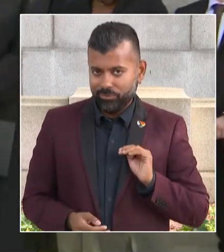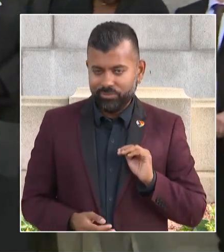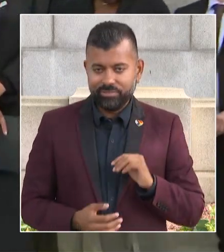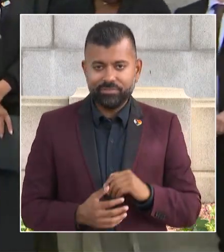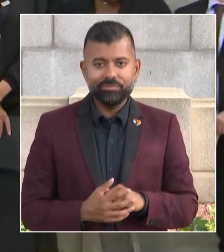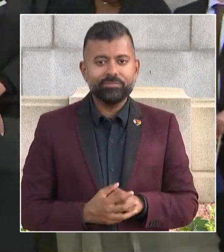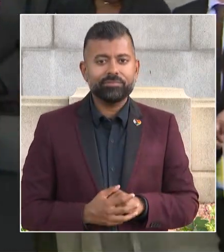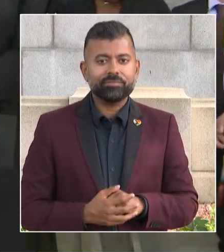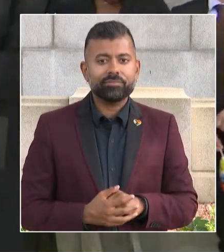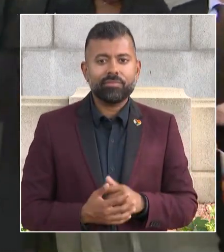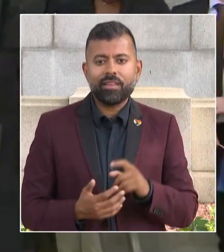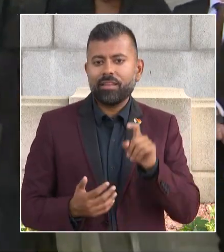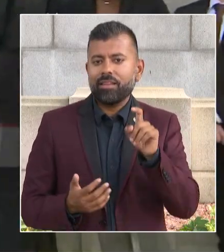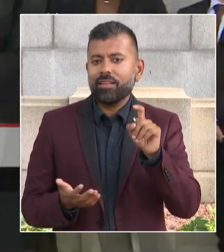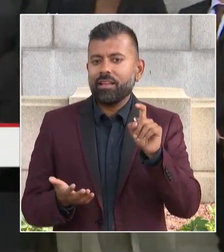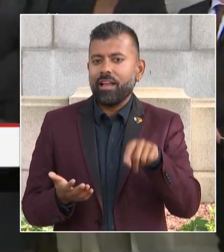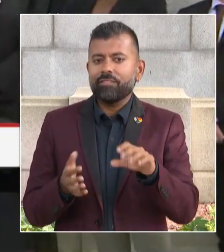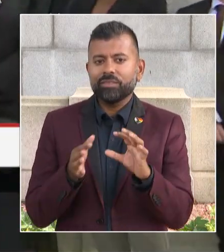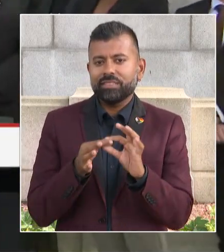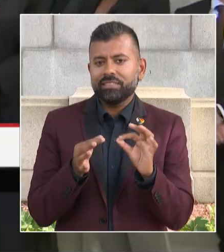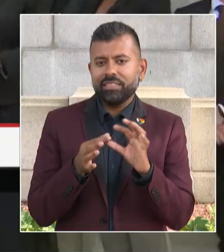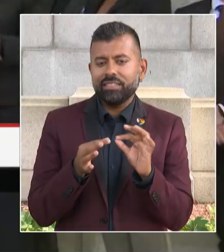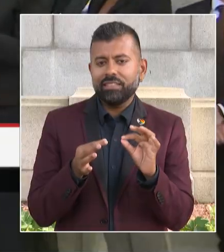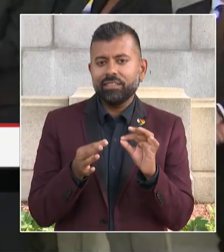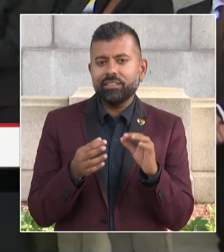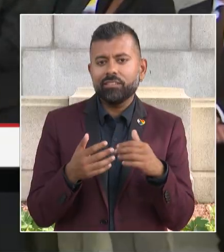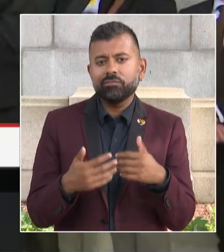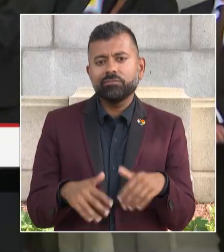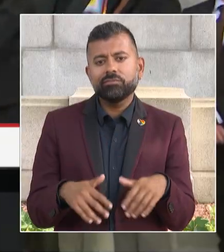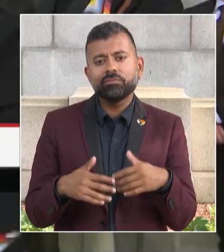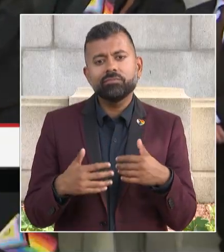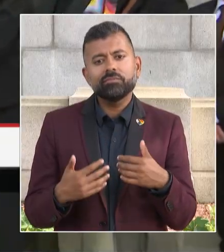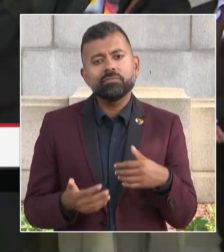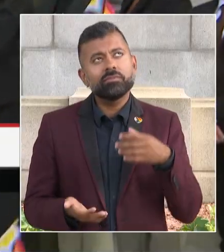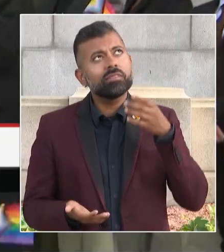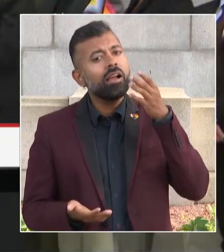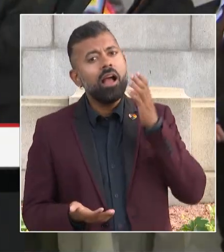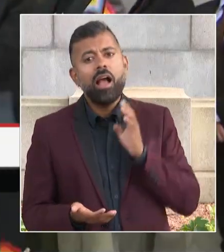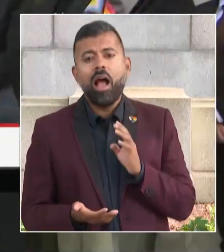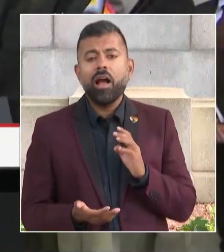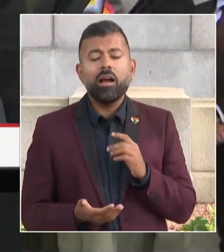say, God, I love this city.